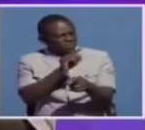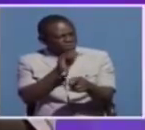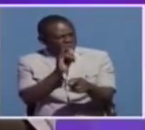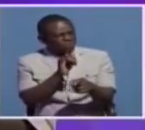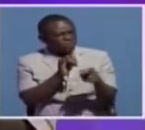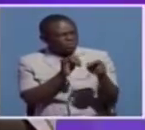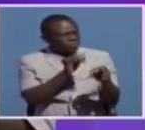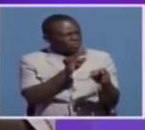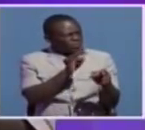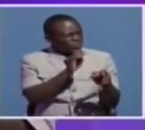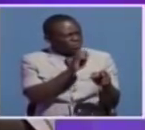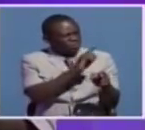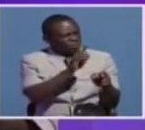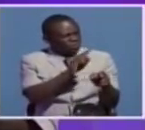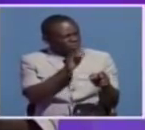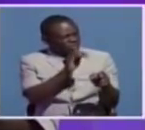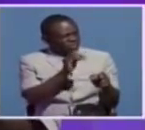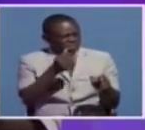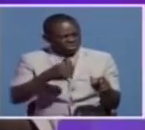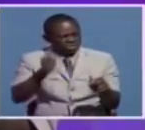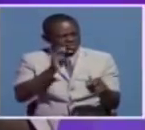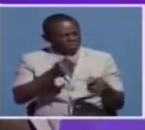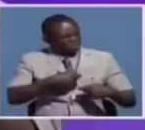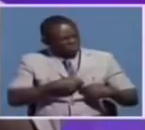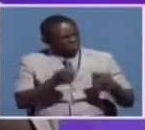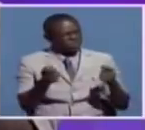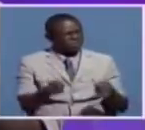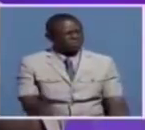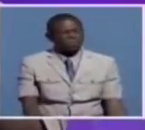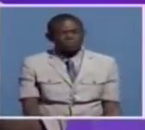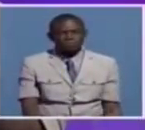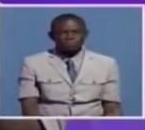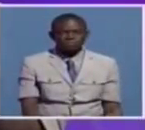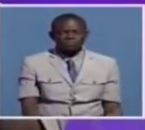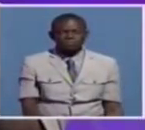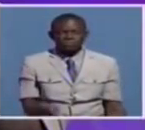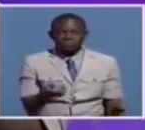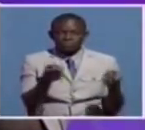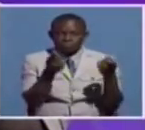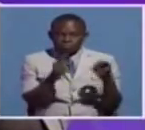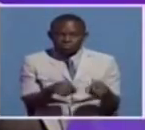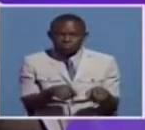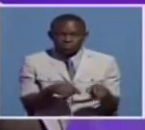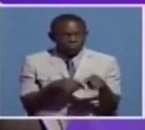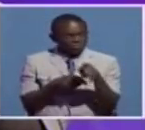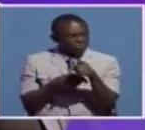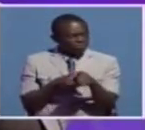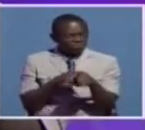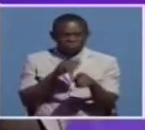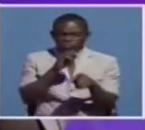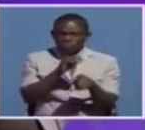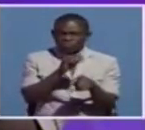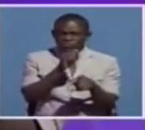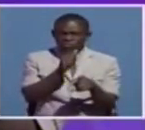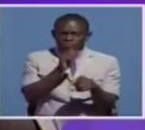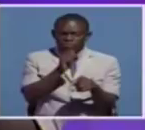was broken. Right. I tell you, he was broken when Masuzi died, and because I remember I called